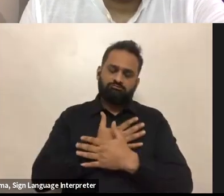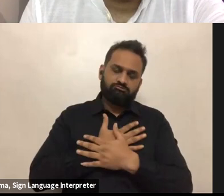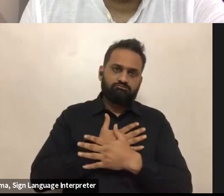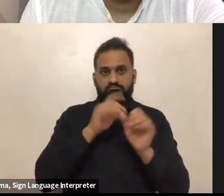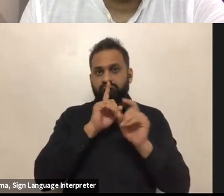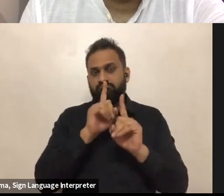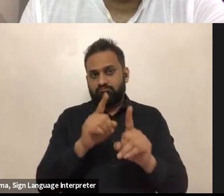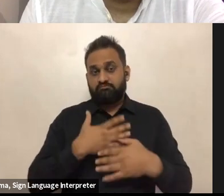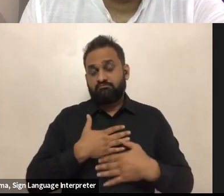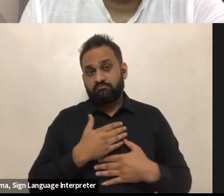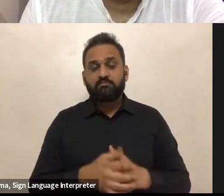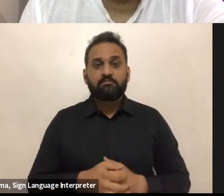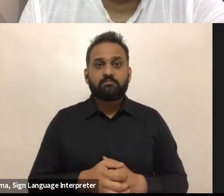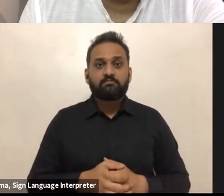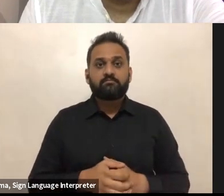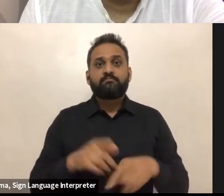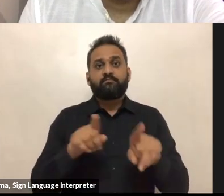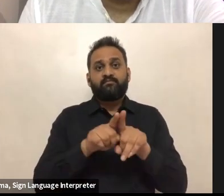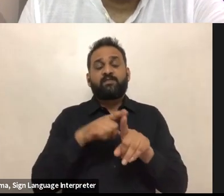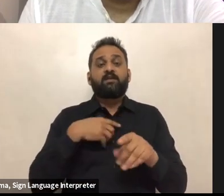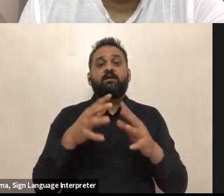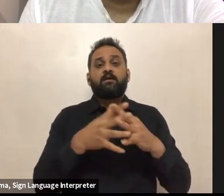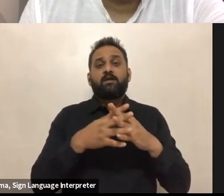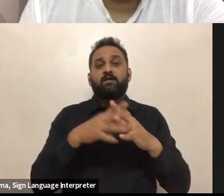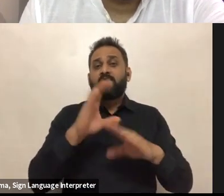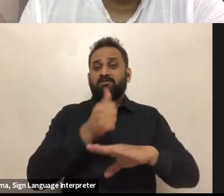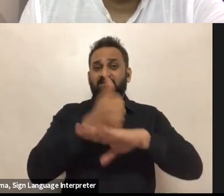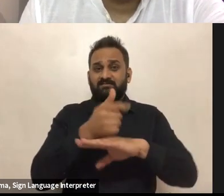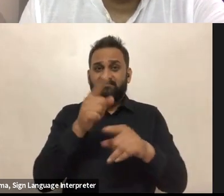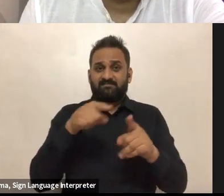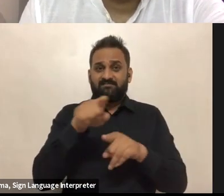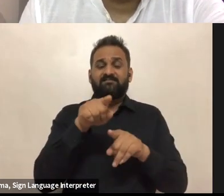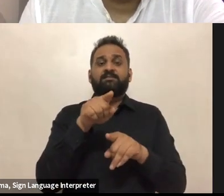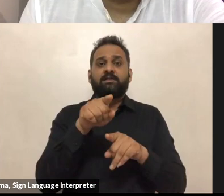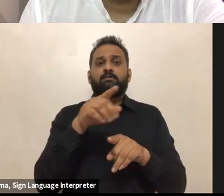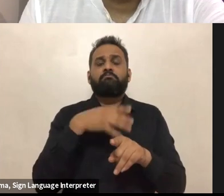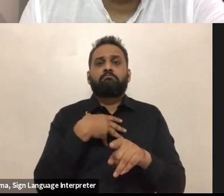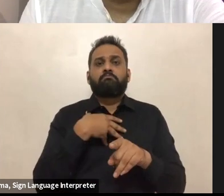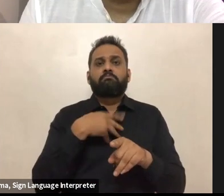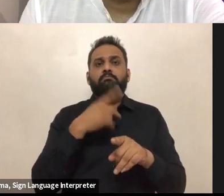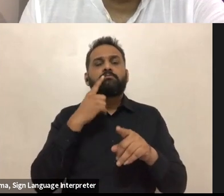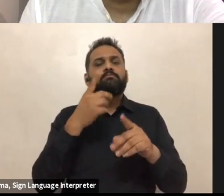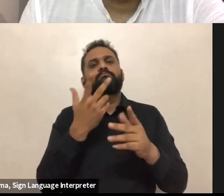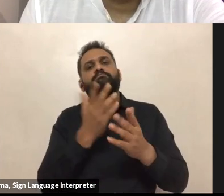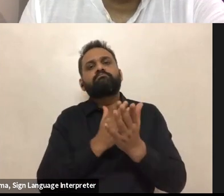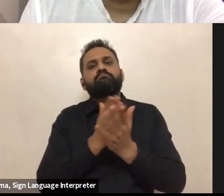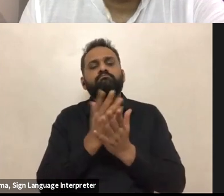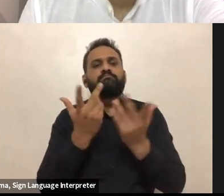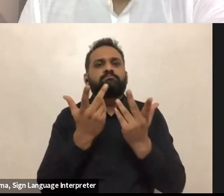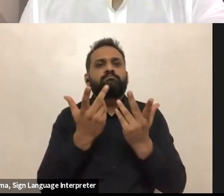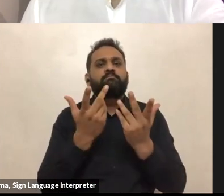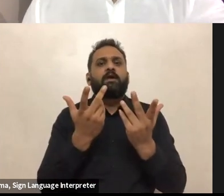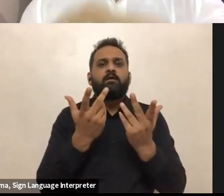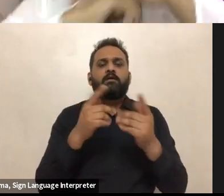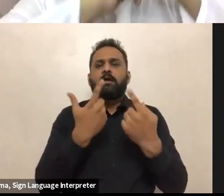position from the consulate to be able to support the art community. I feel like in some ways that's yet another area